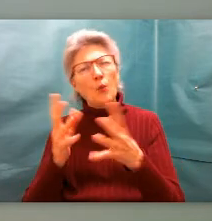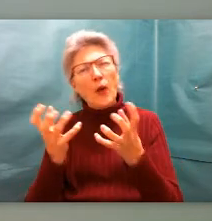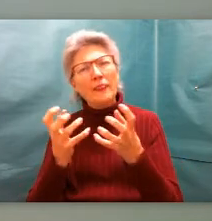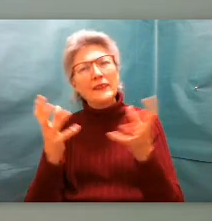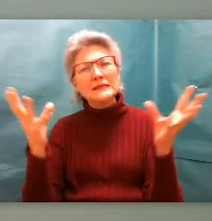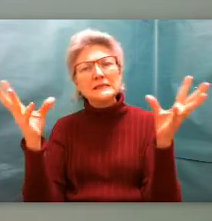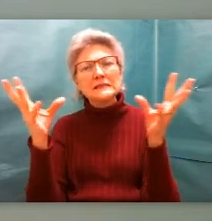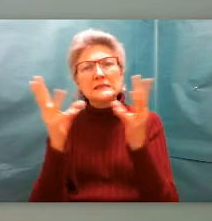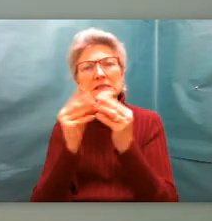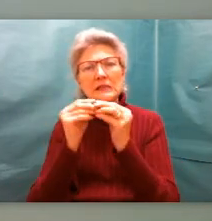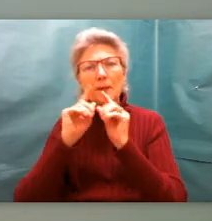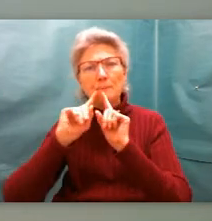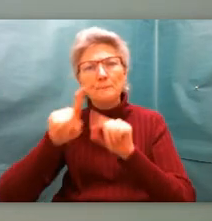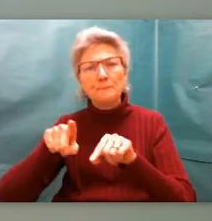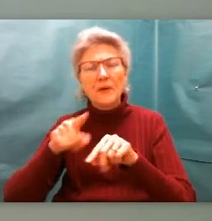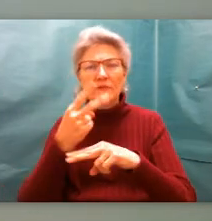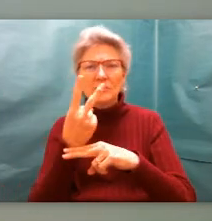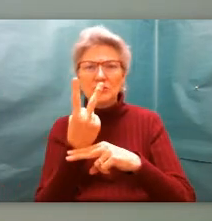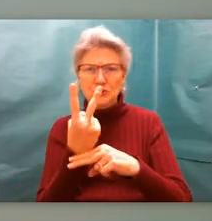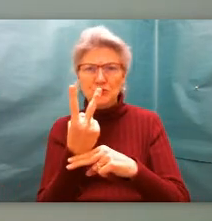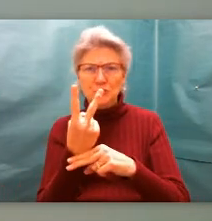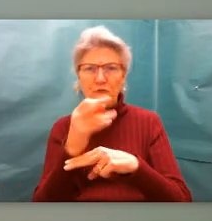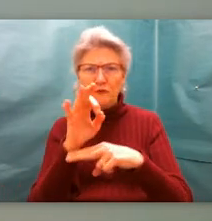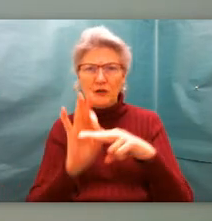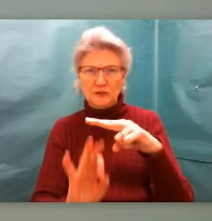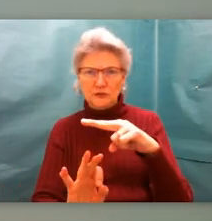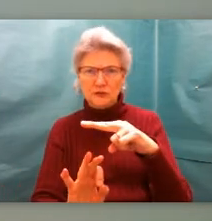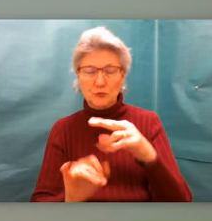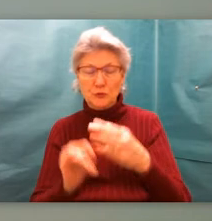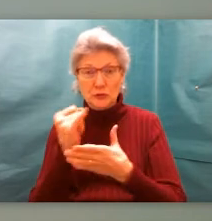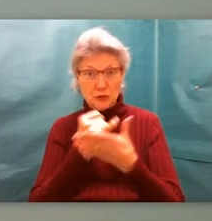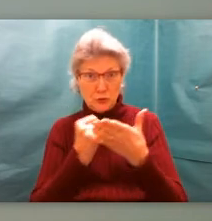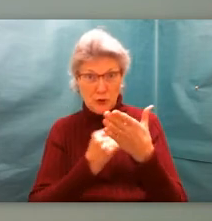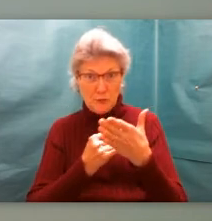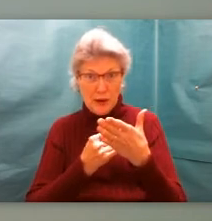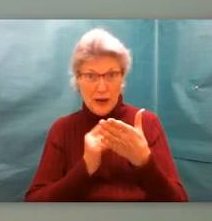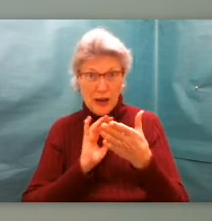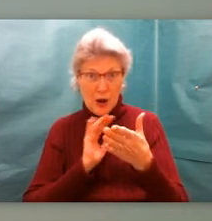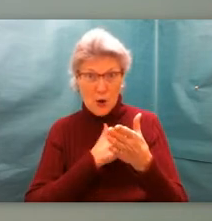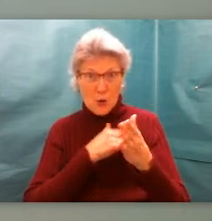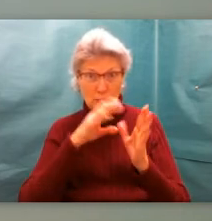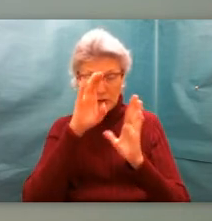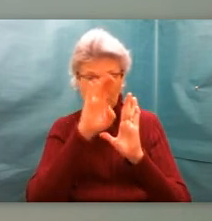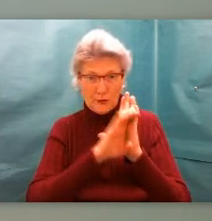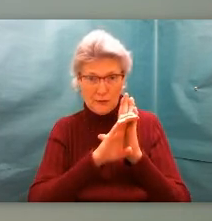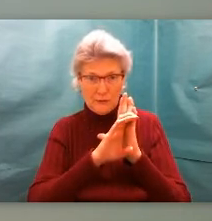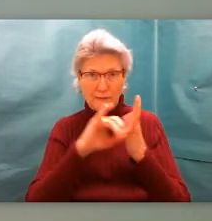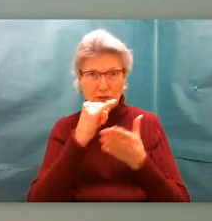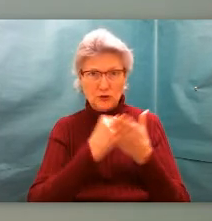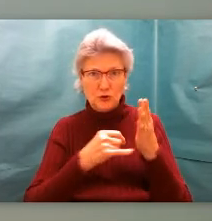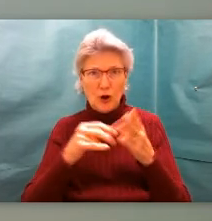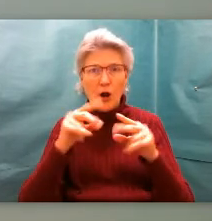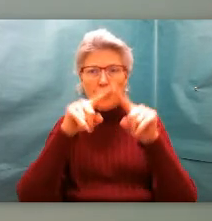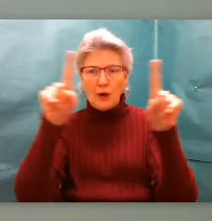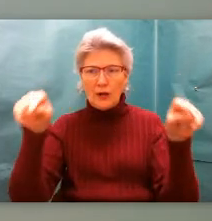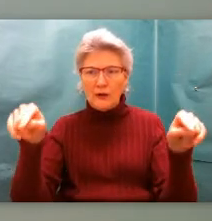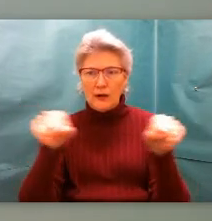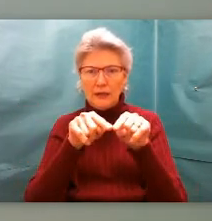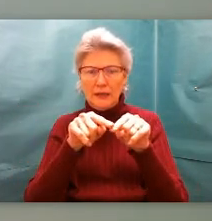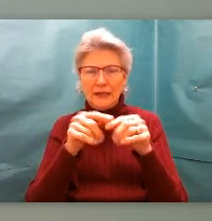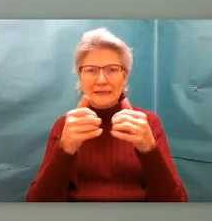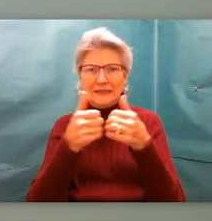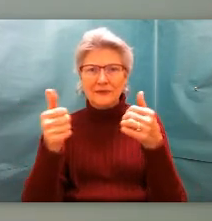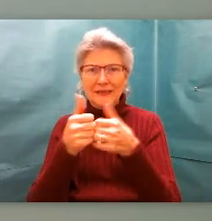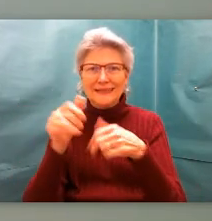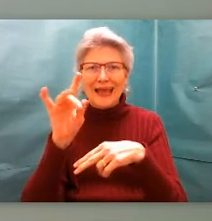two fractions. We're going to do that by drawing our own diagram. I'm going to start by drawing a rectangle and splitting it into 8